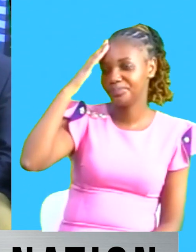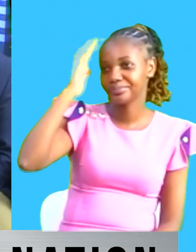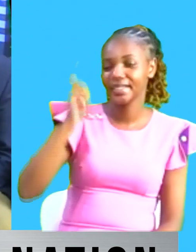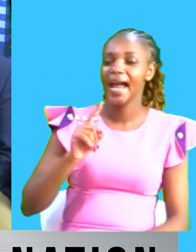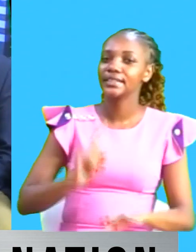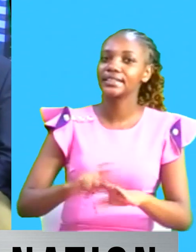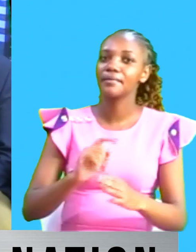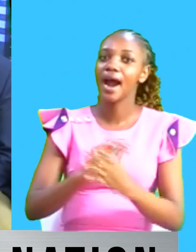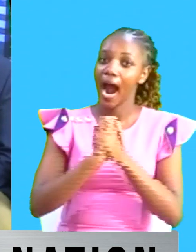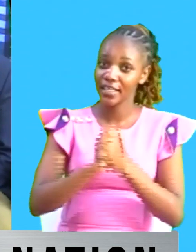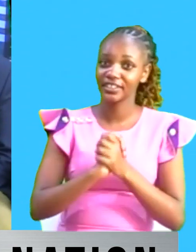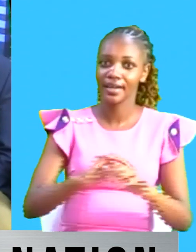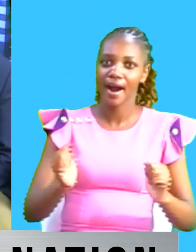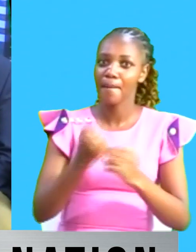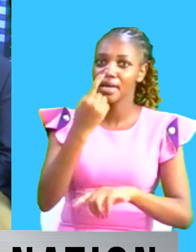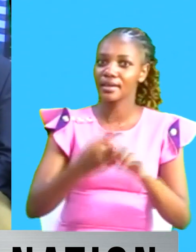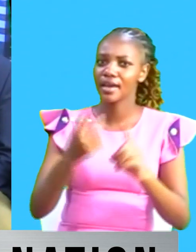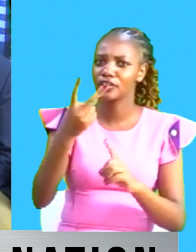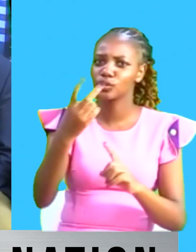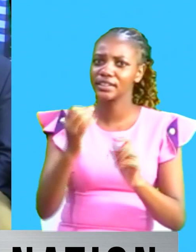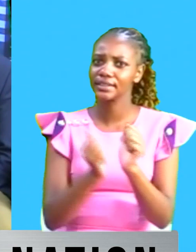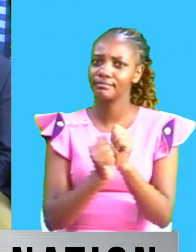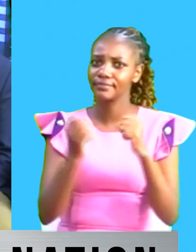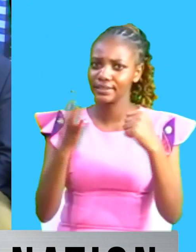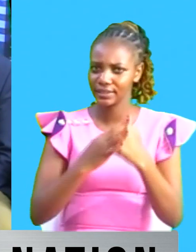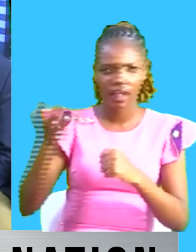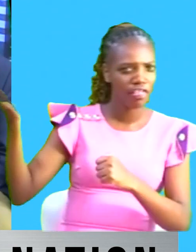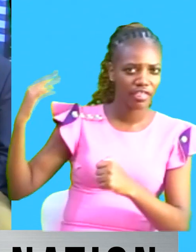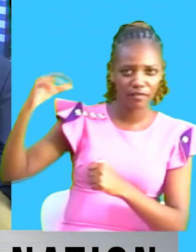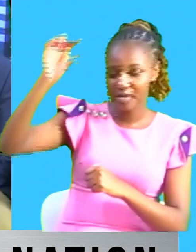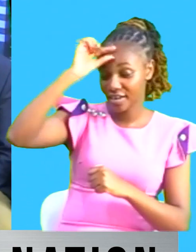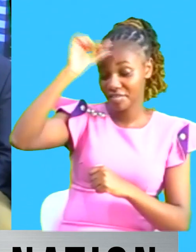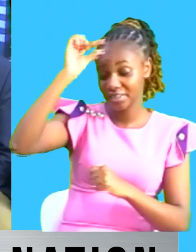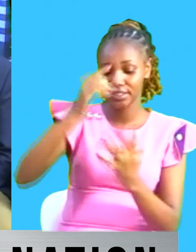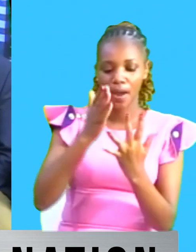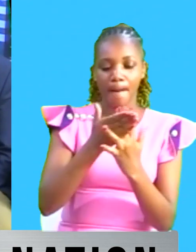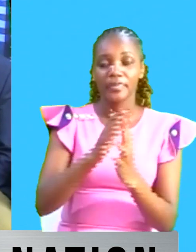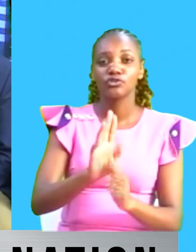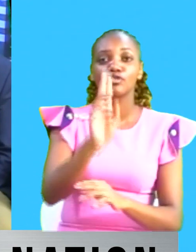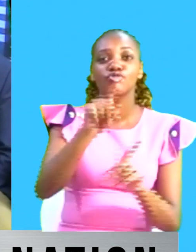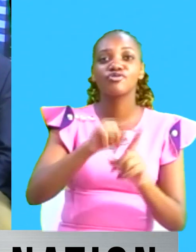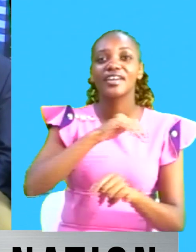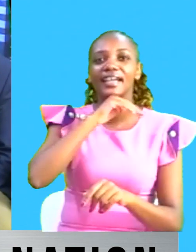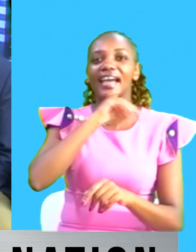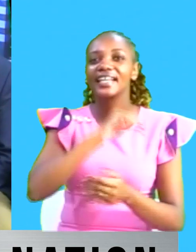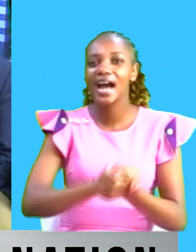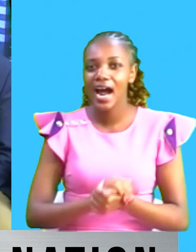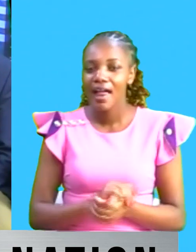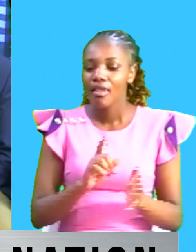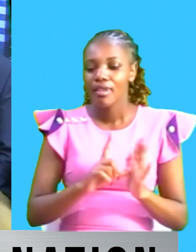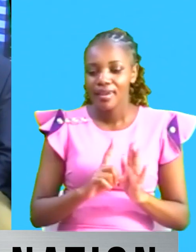the handshake happened in the former government that passed, immediately it's